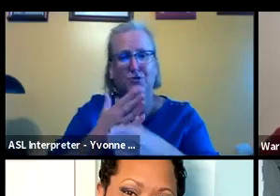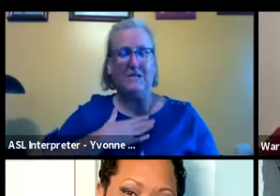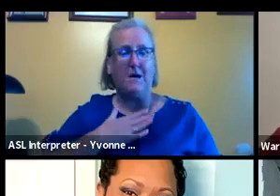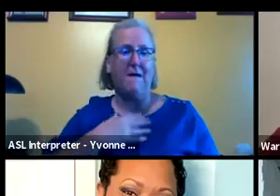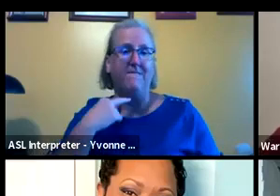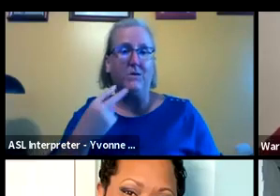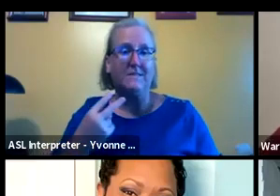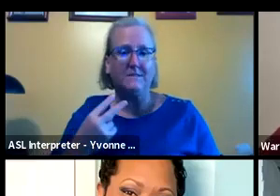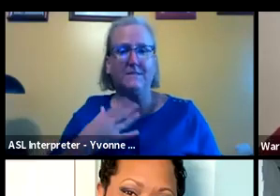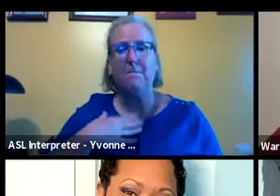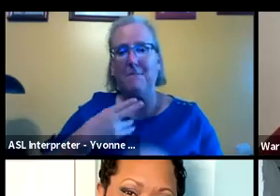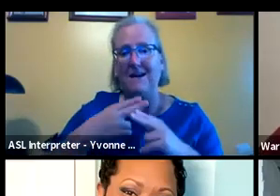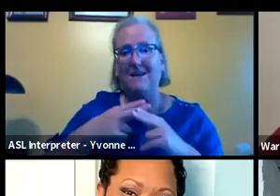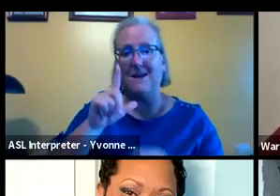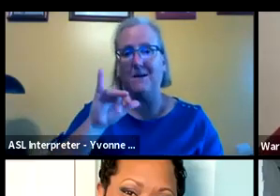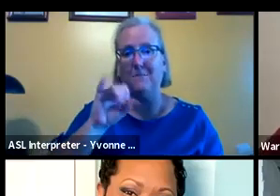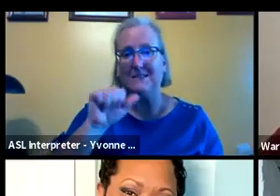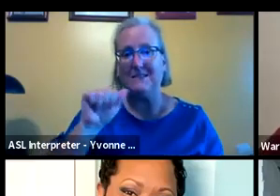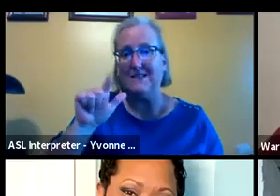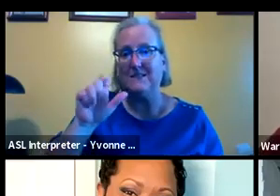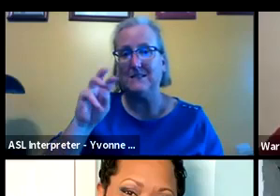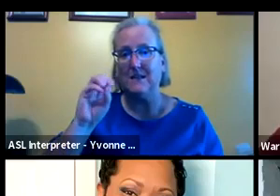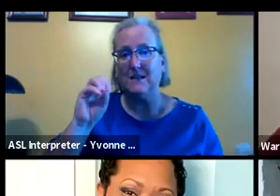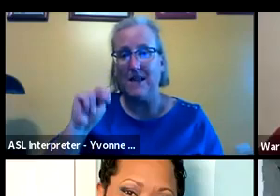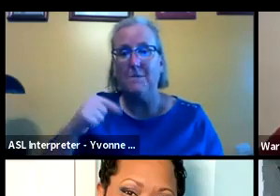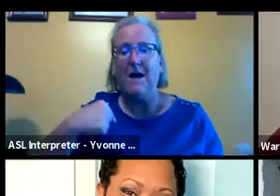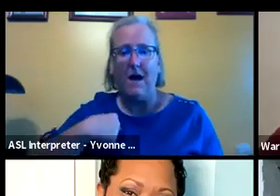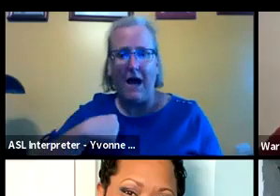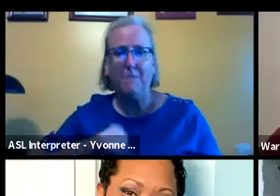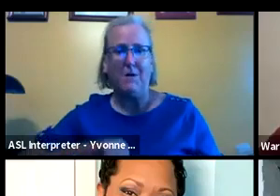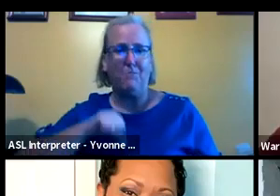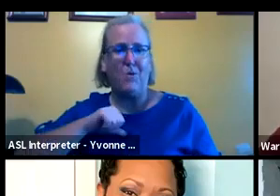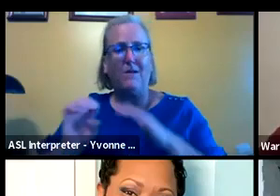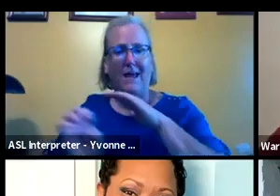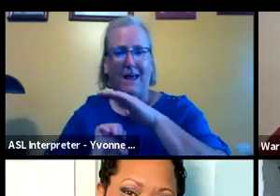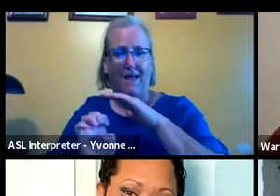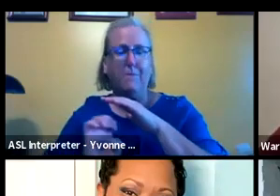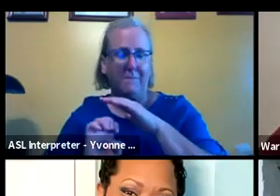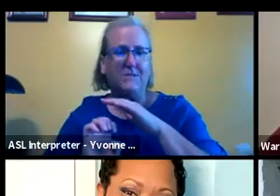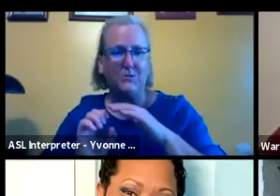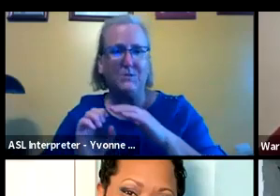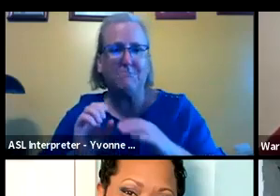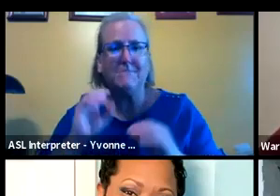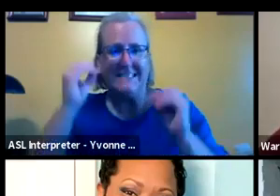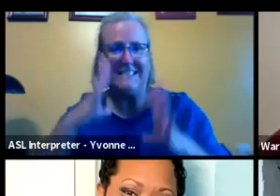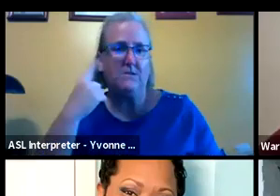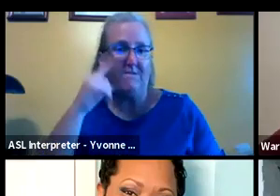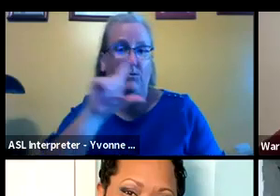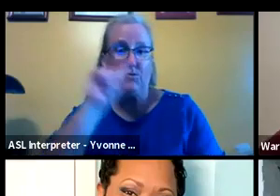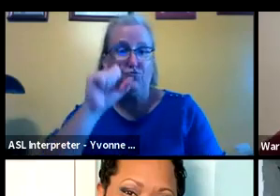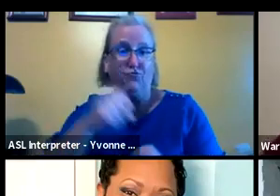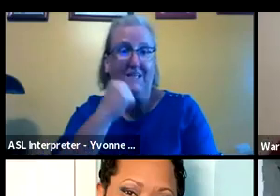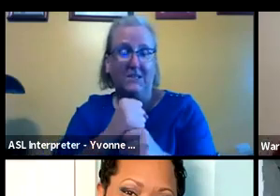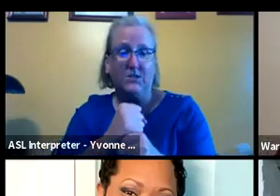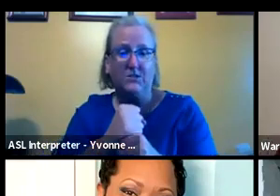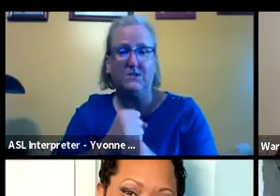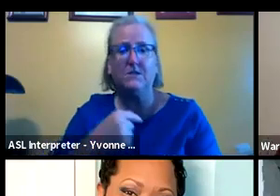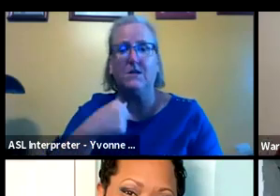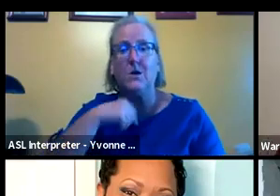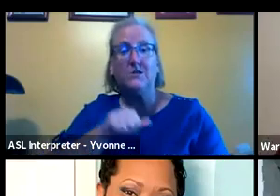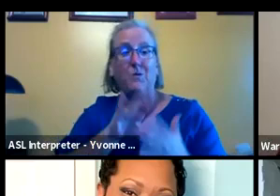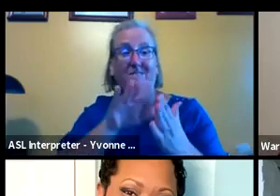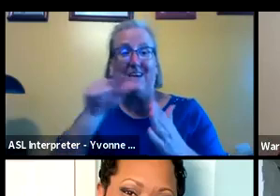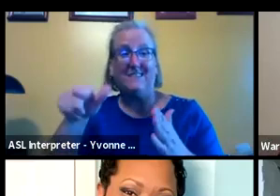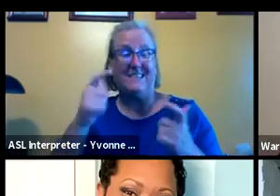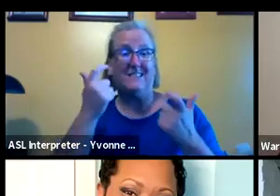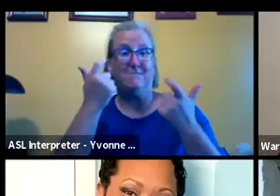voice. My name is Lisa Lemon, and I'm a proud elementary teacher for the district for 20 years now. As we face the greatest challenge